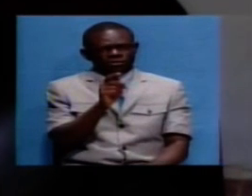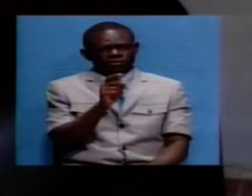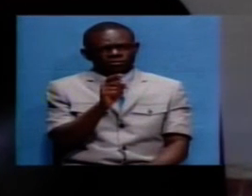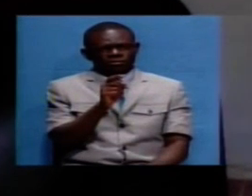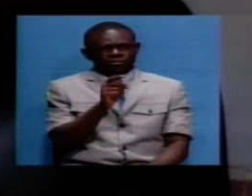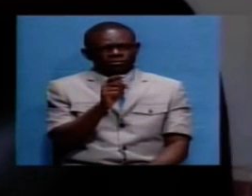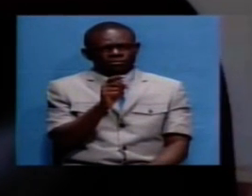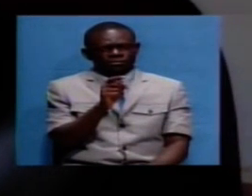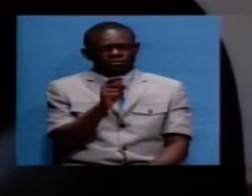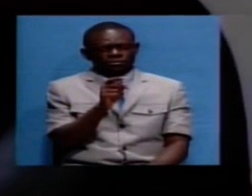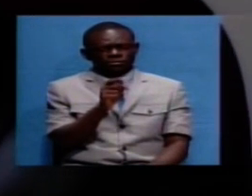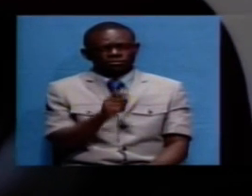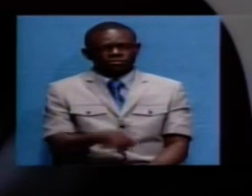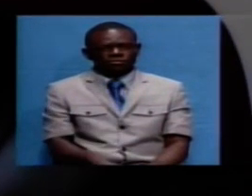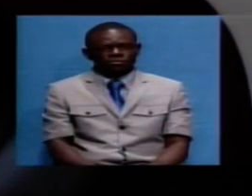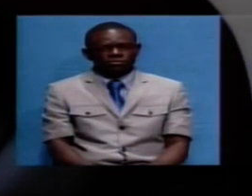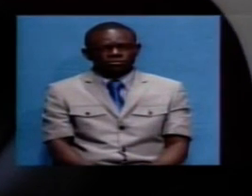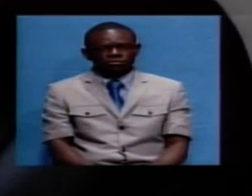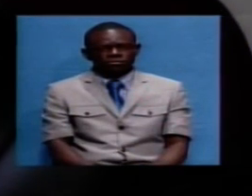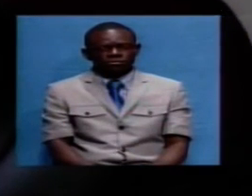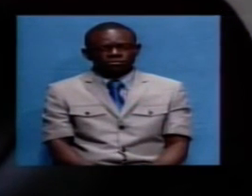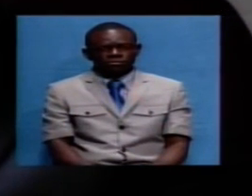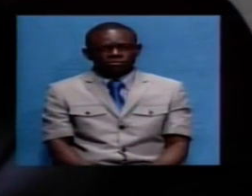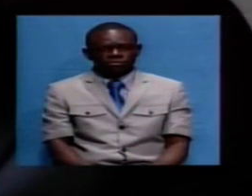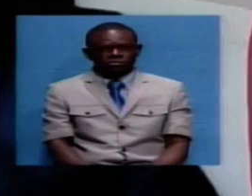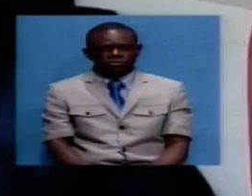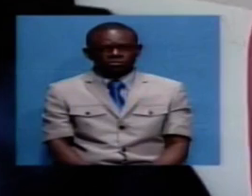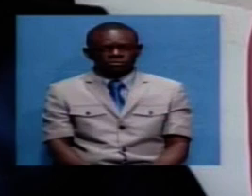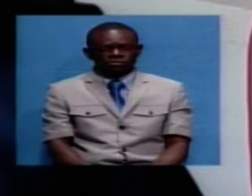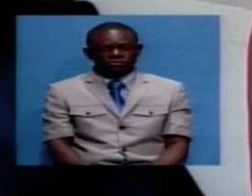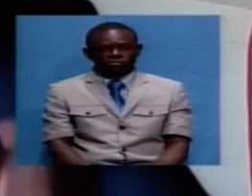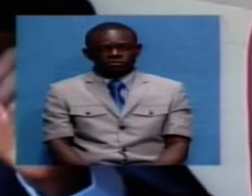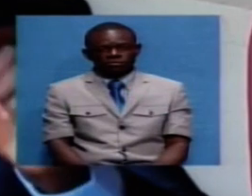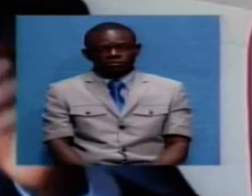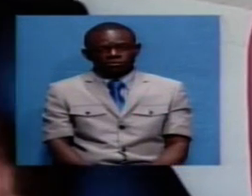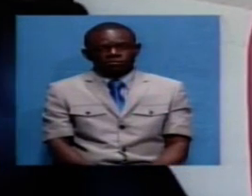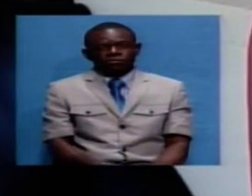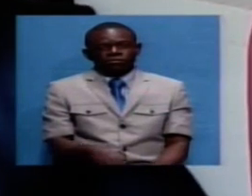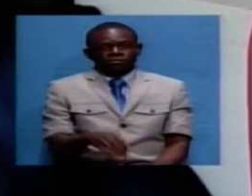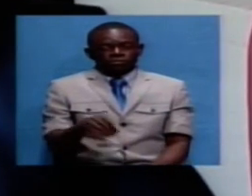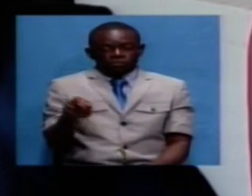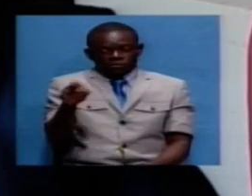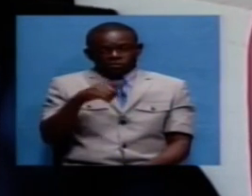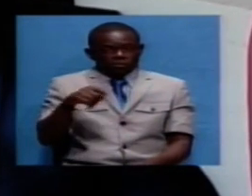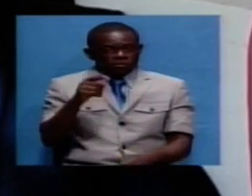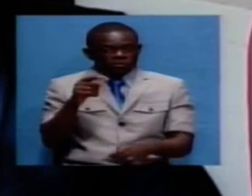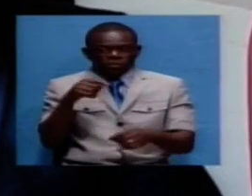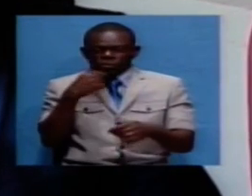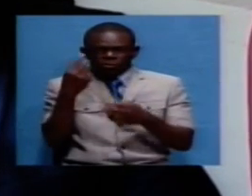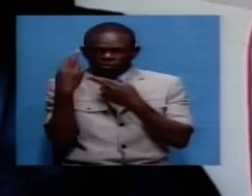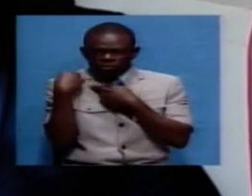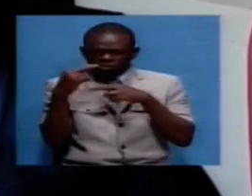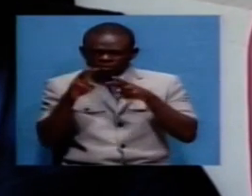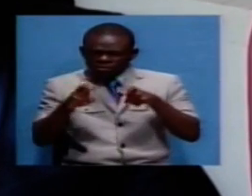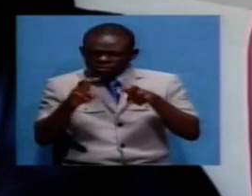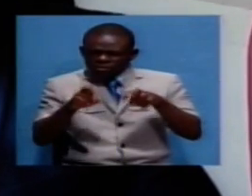call upon the people that are conducting the investigations to expedite